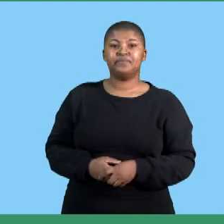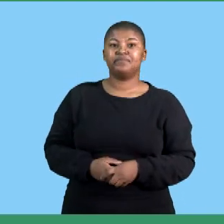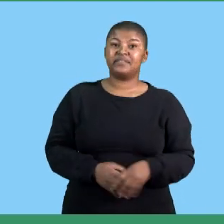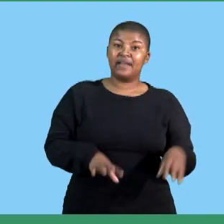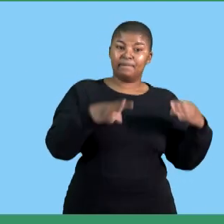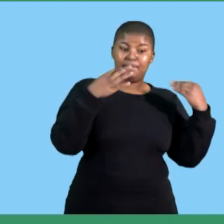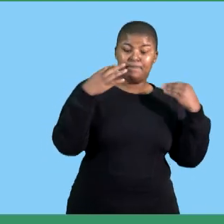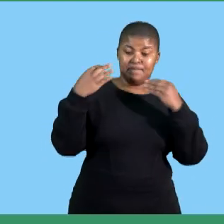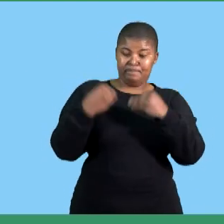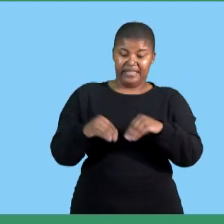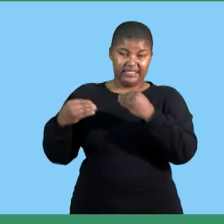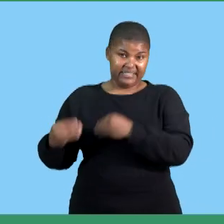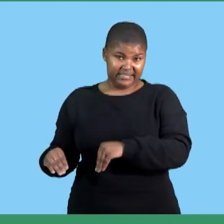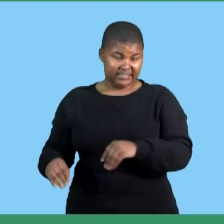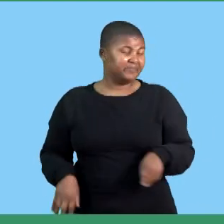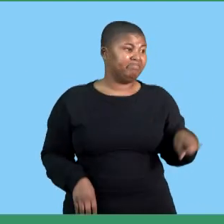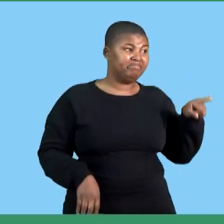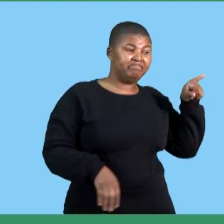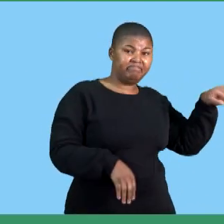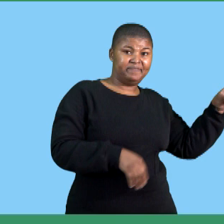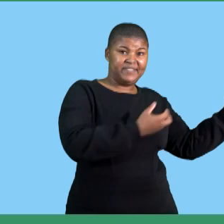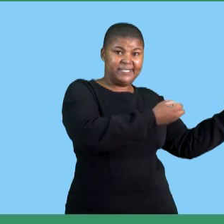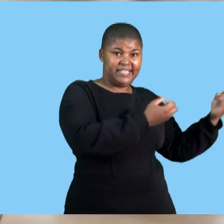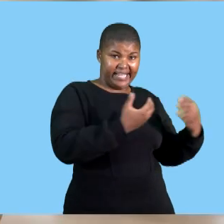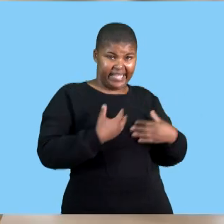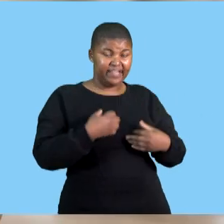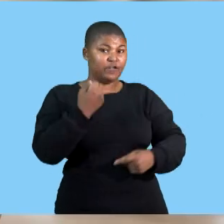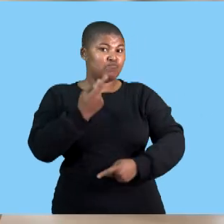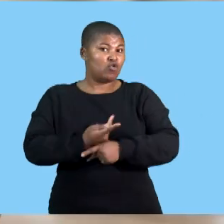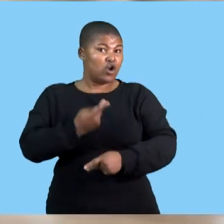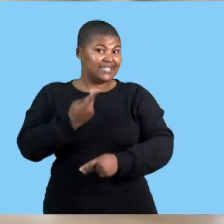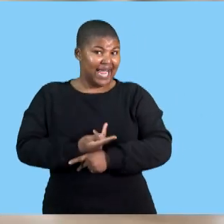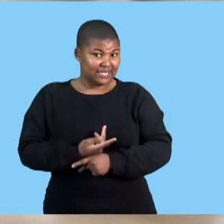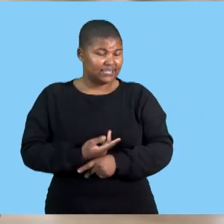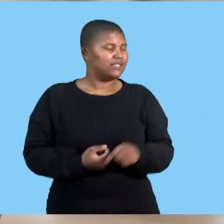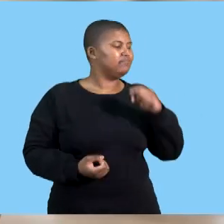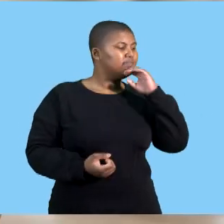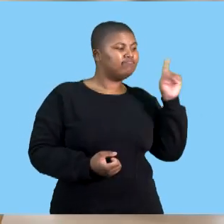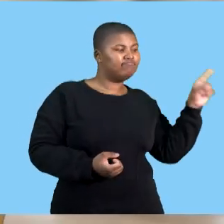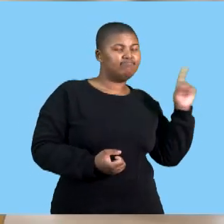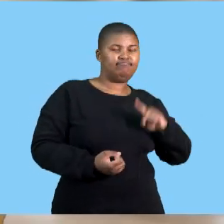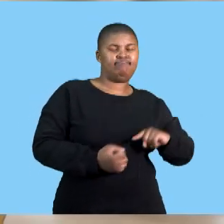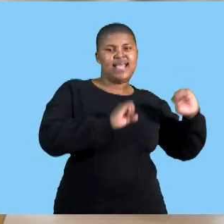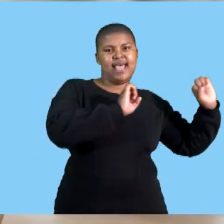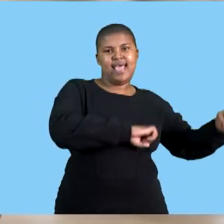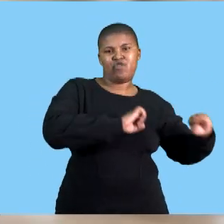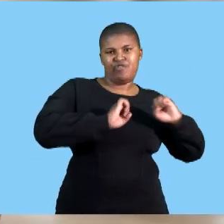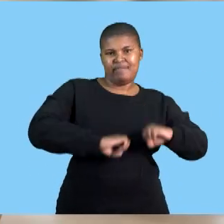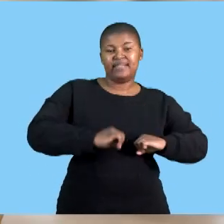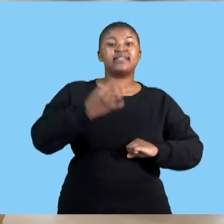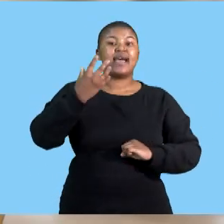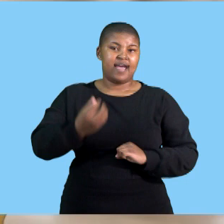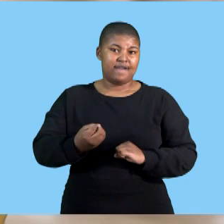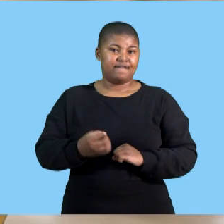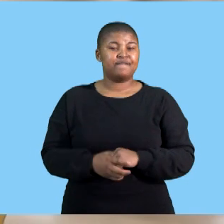business and a supplier. So when we talk of a trade credit, we are referring to the agreement between the supplier and the business